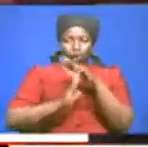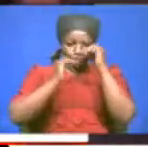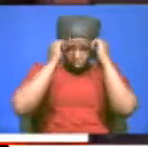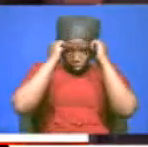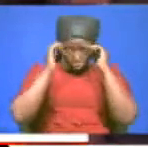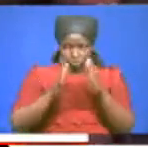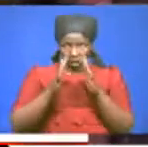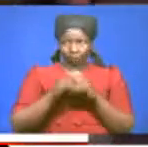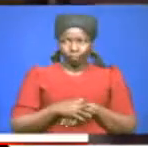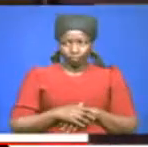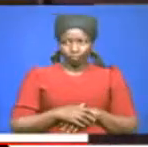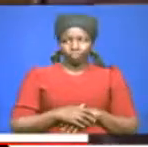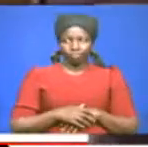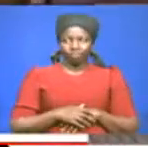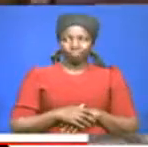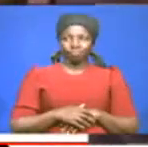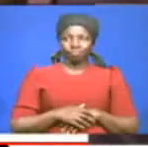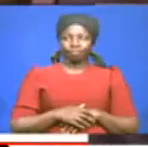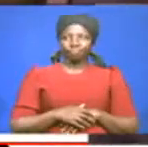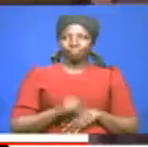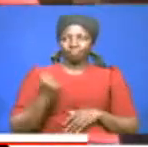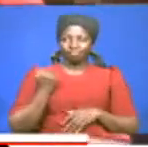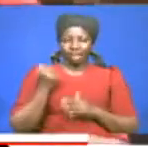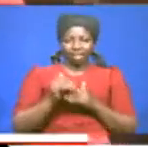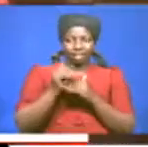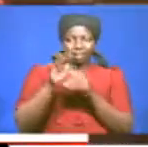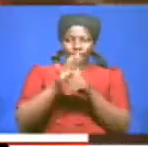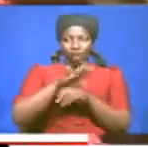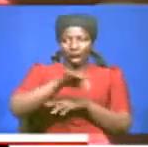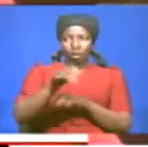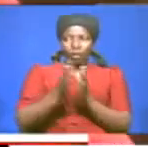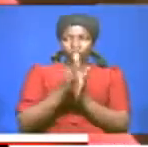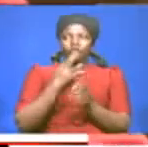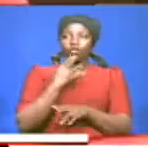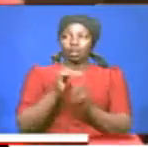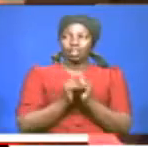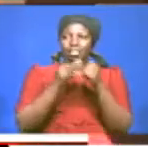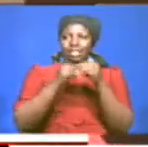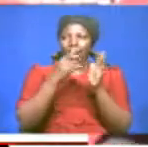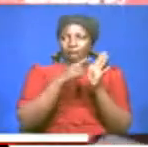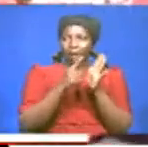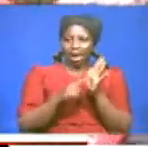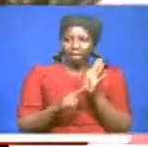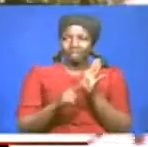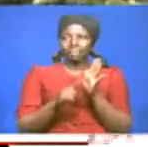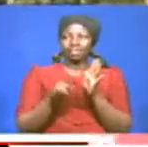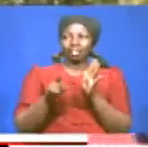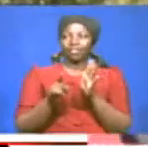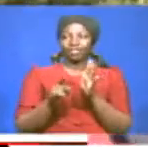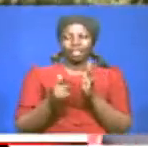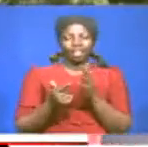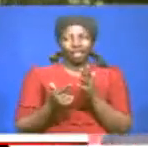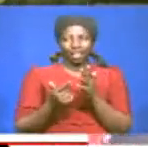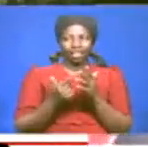For Shirley Ivy Singeye, leading the entire county with 418 marks was no mean feat, with her cousin